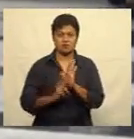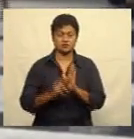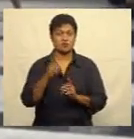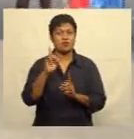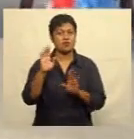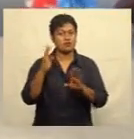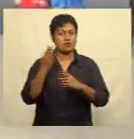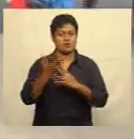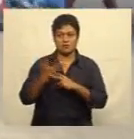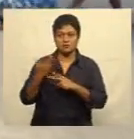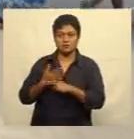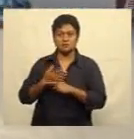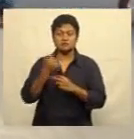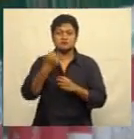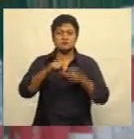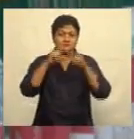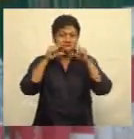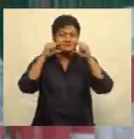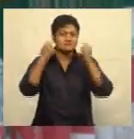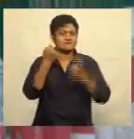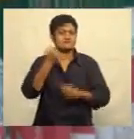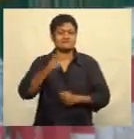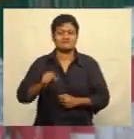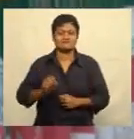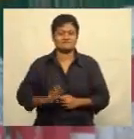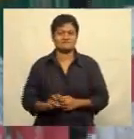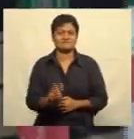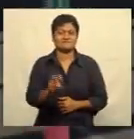No mask, no ride.